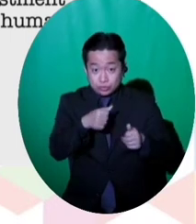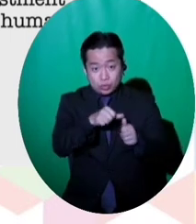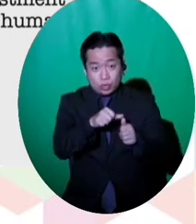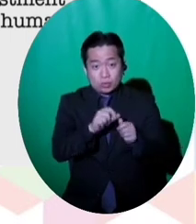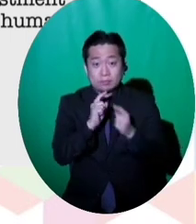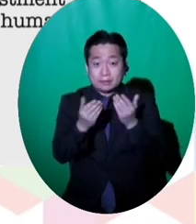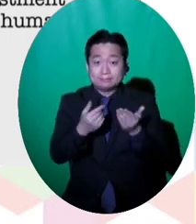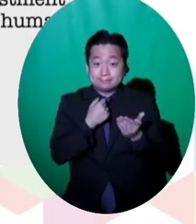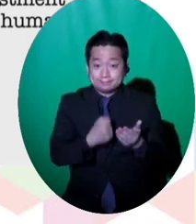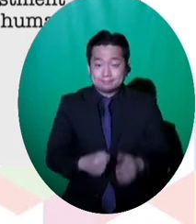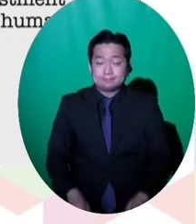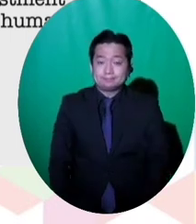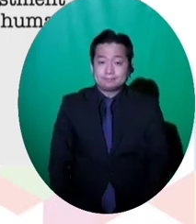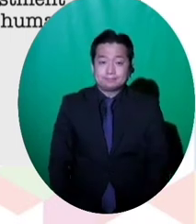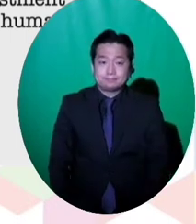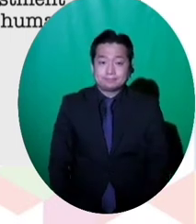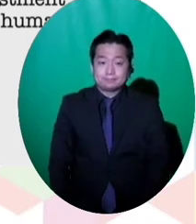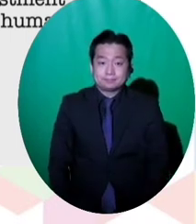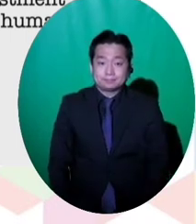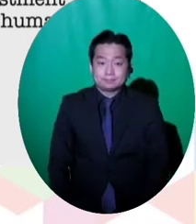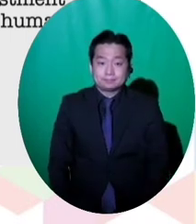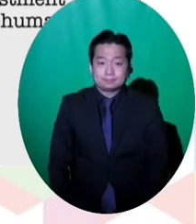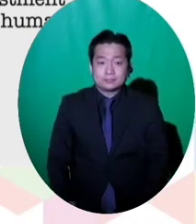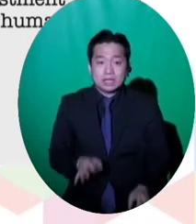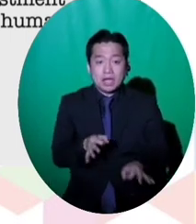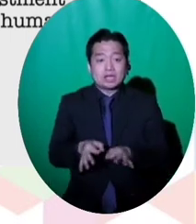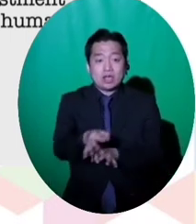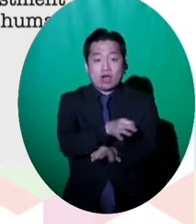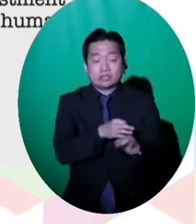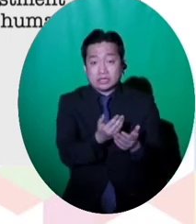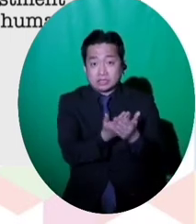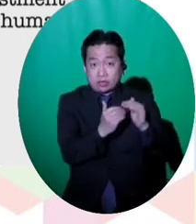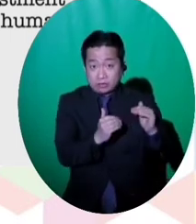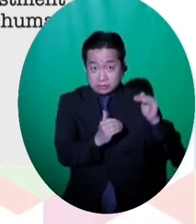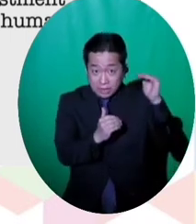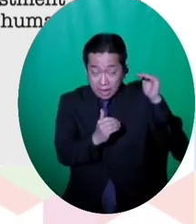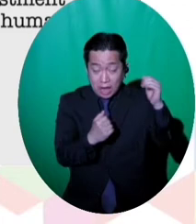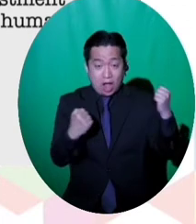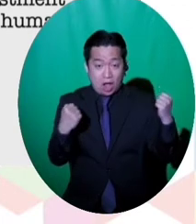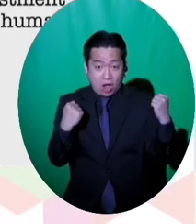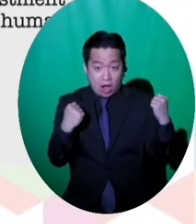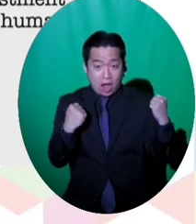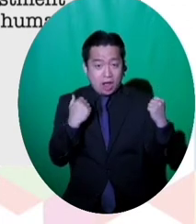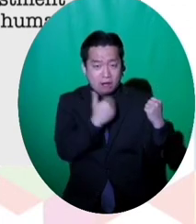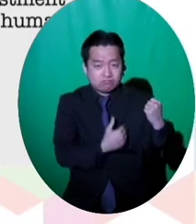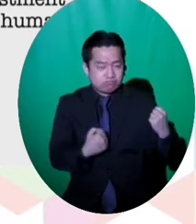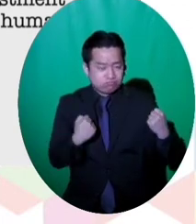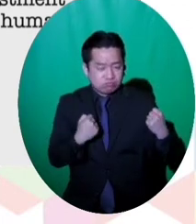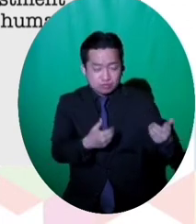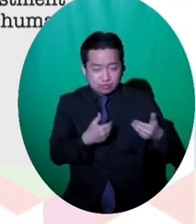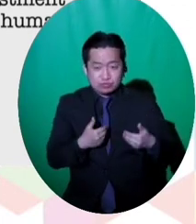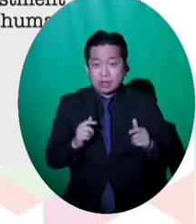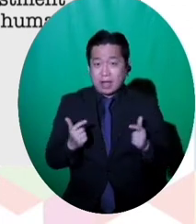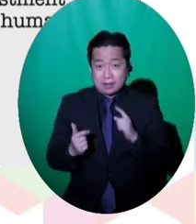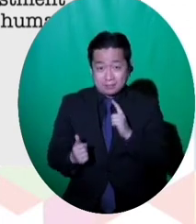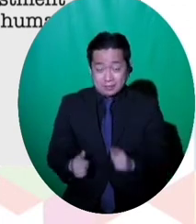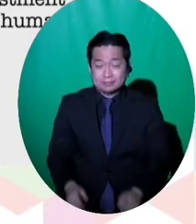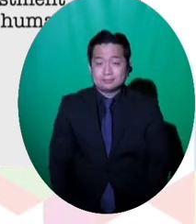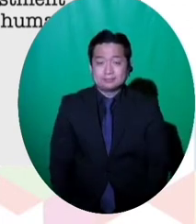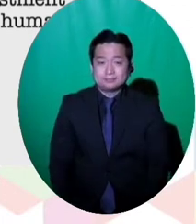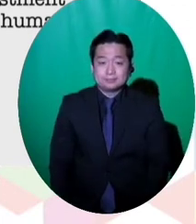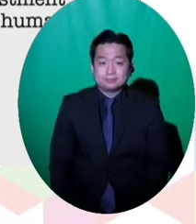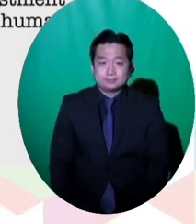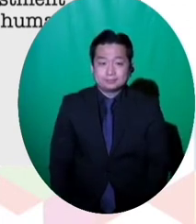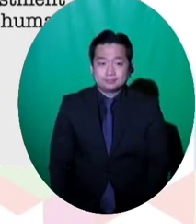Spending on a large elderly population is not a burden or a source of unproductive spending or something that's going to slow growth. It too is